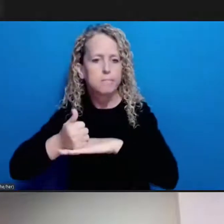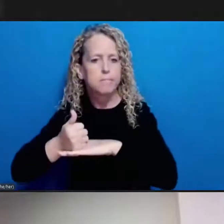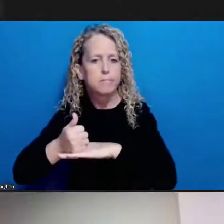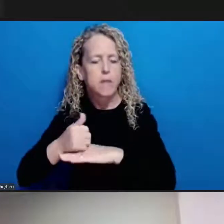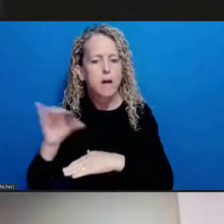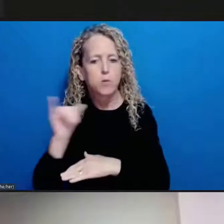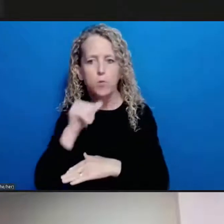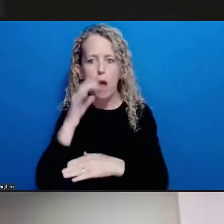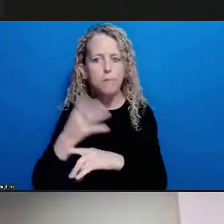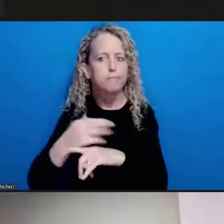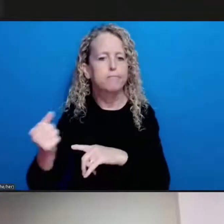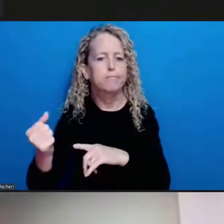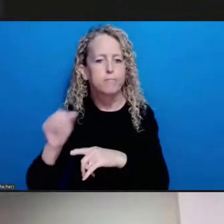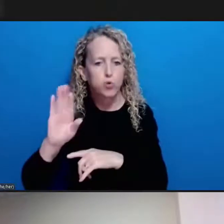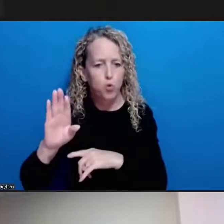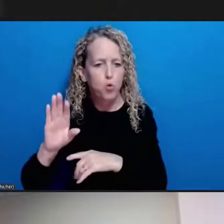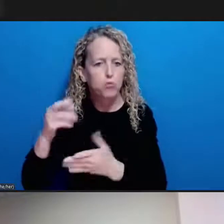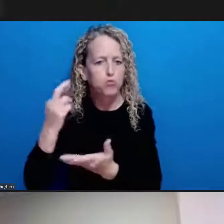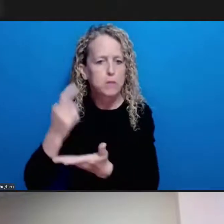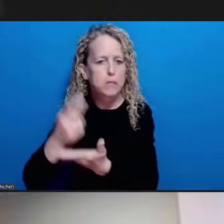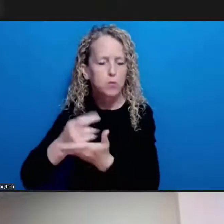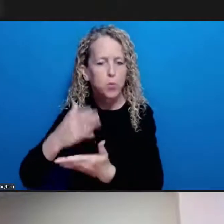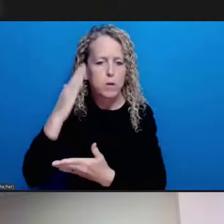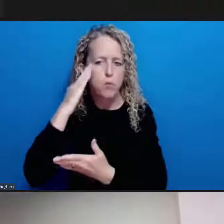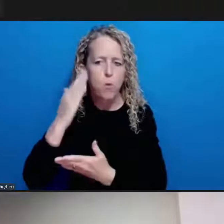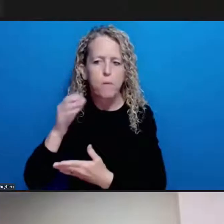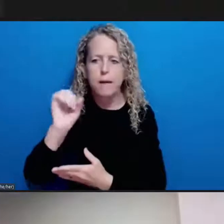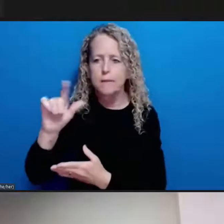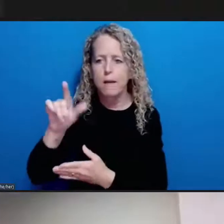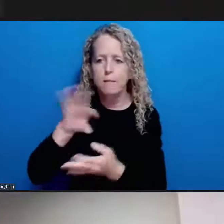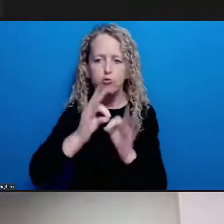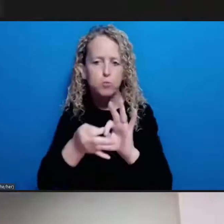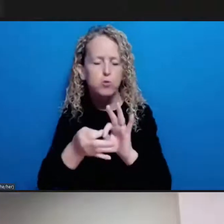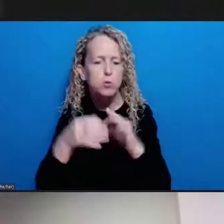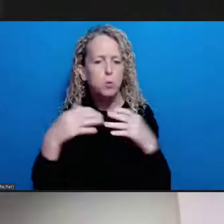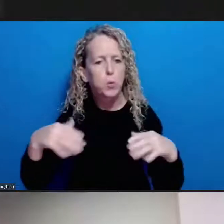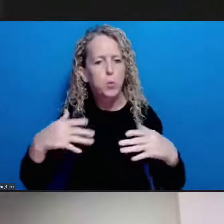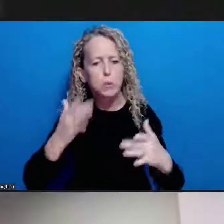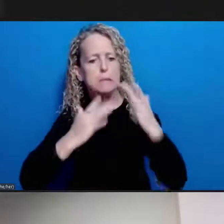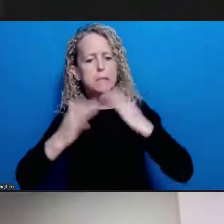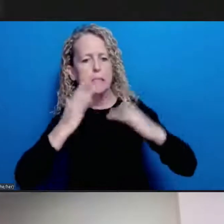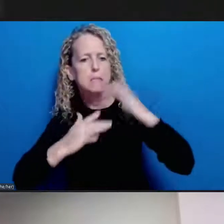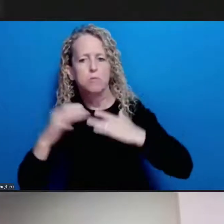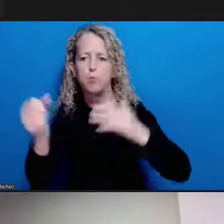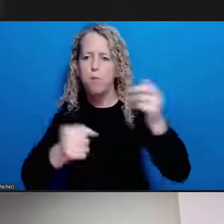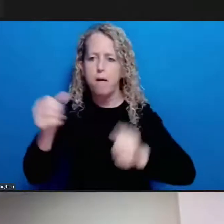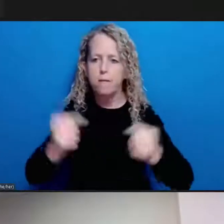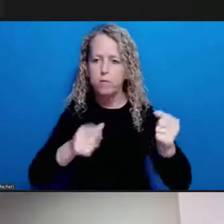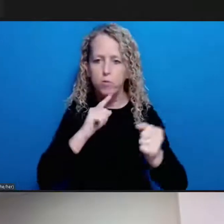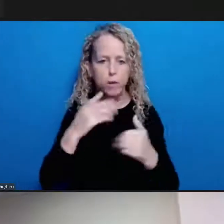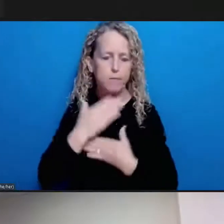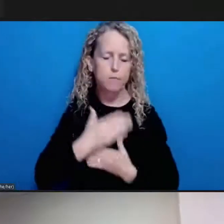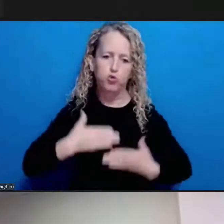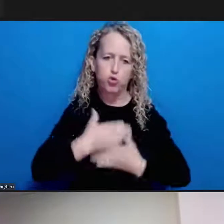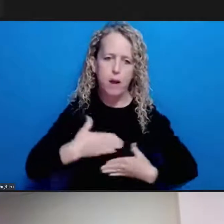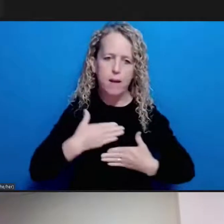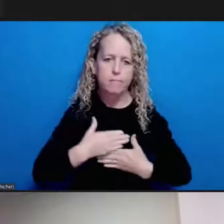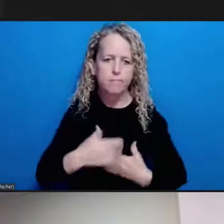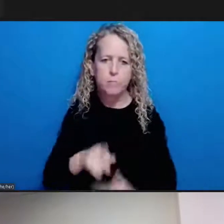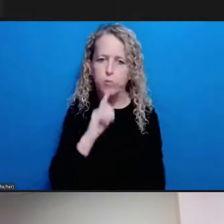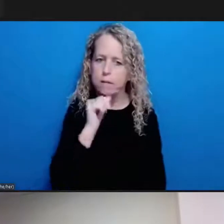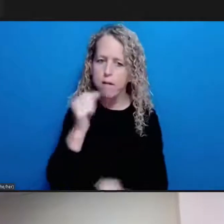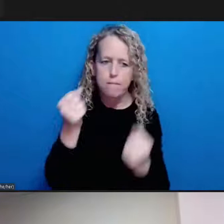resources, because they know that ASL interpretation is very few and far between, and we appreciate them so much because there are not a lot of